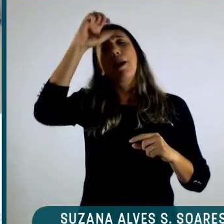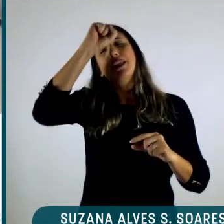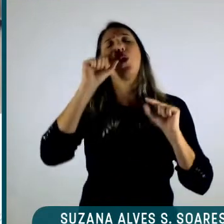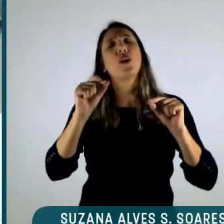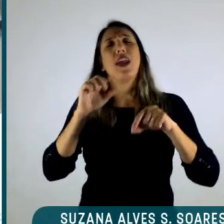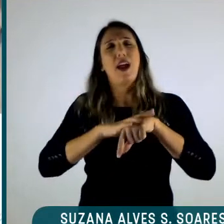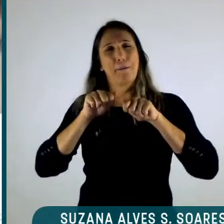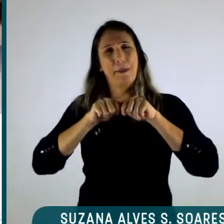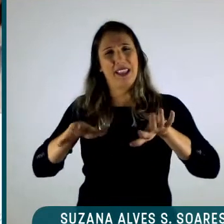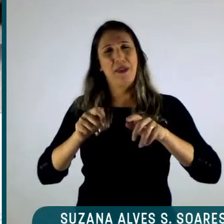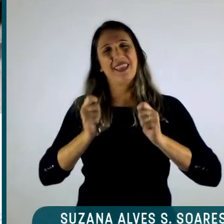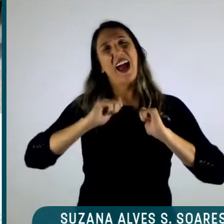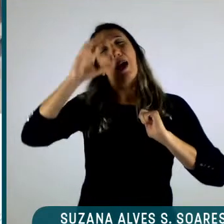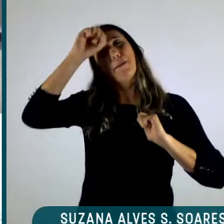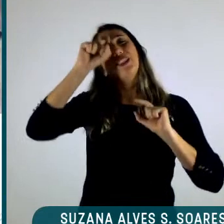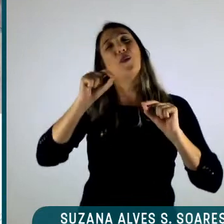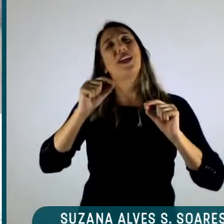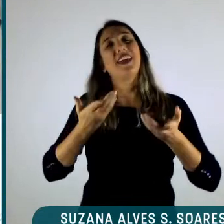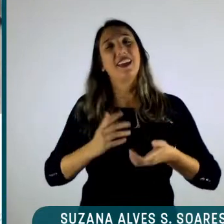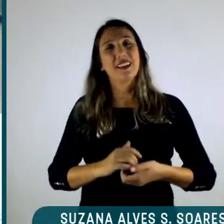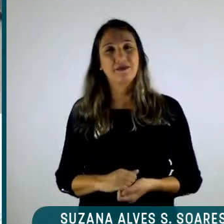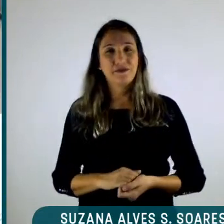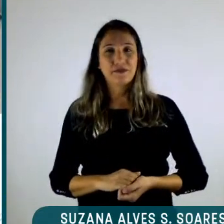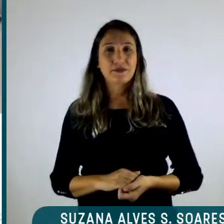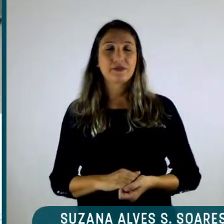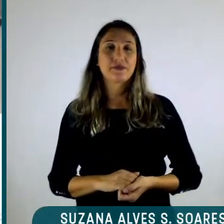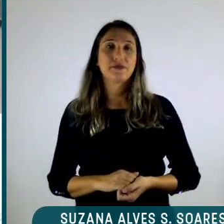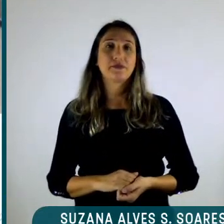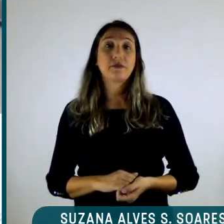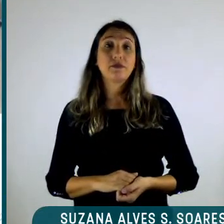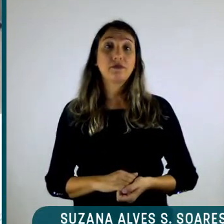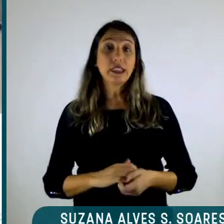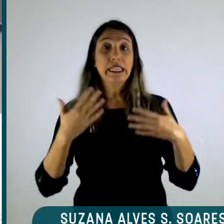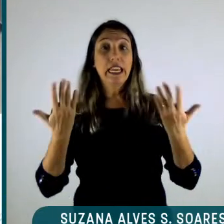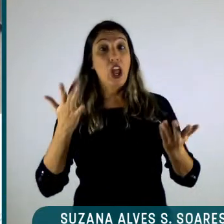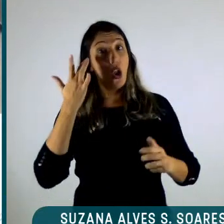What are the lessons learned from you in this pandemic?